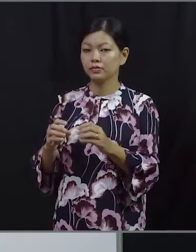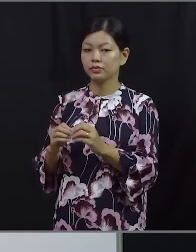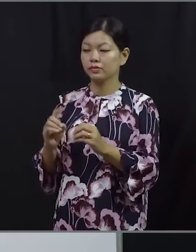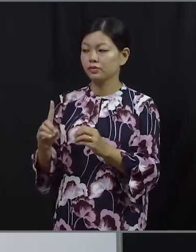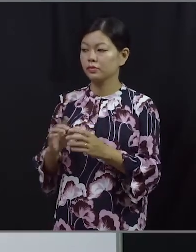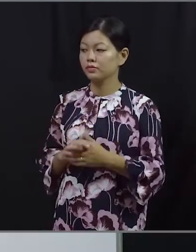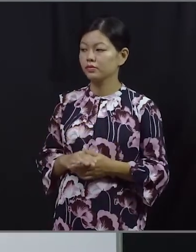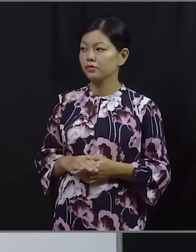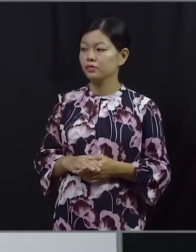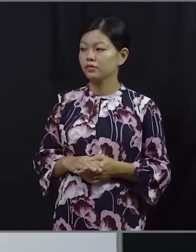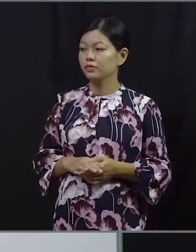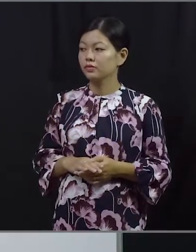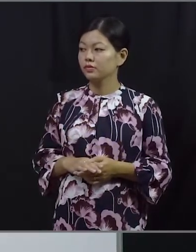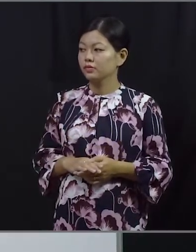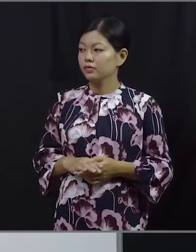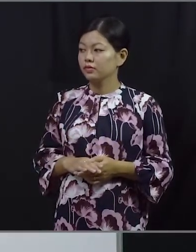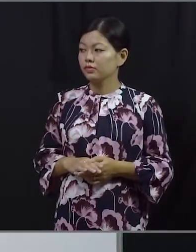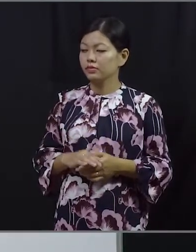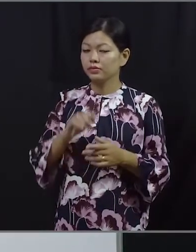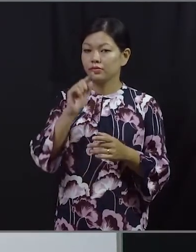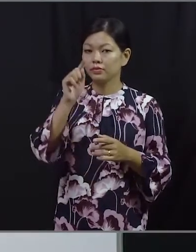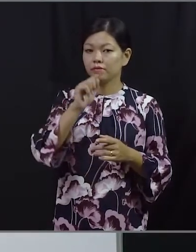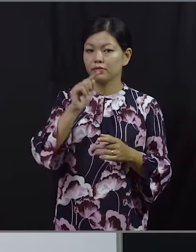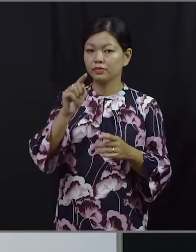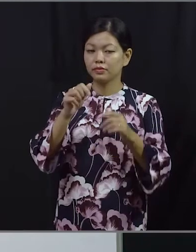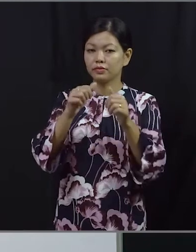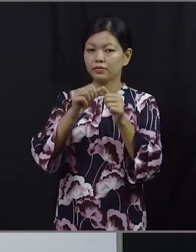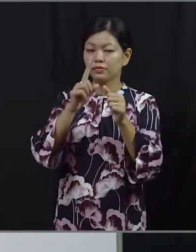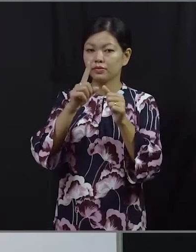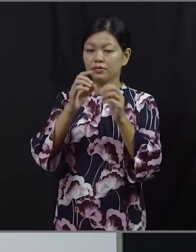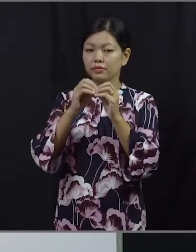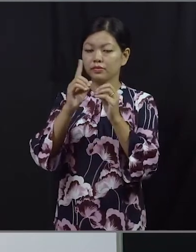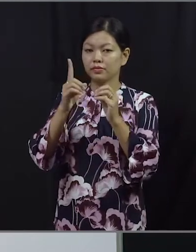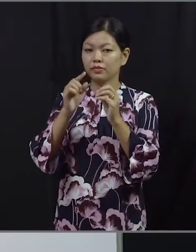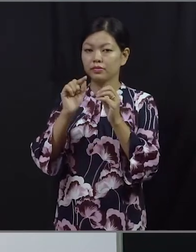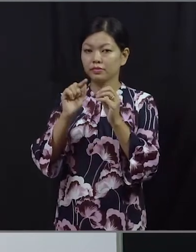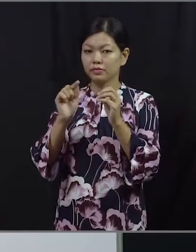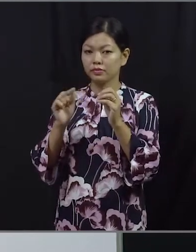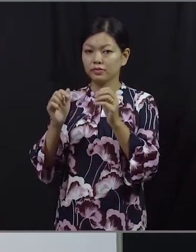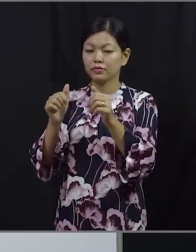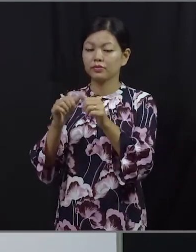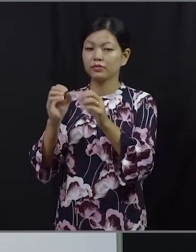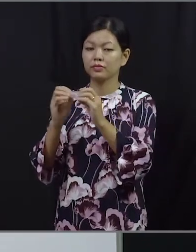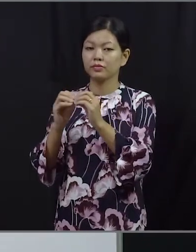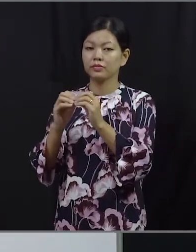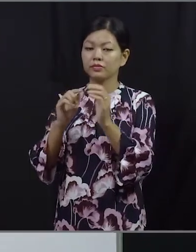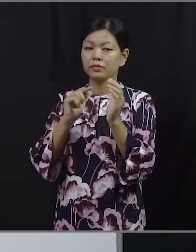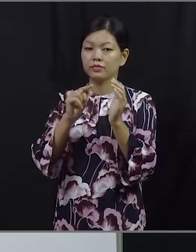equal to what? A dash B dash, since A dash B dash equal to what? AB. So